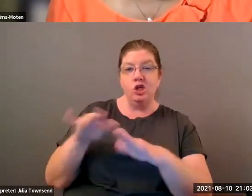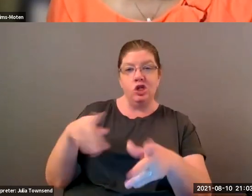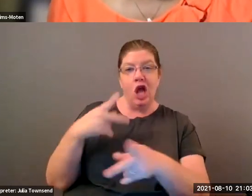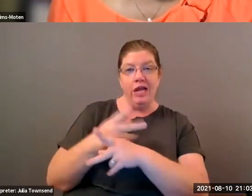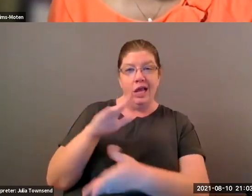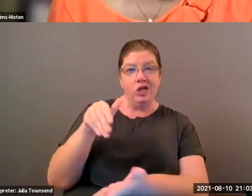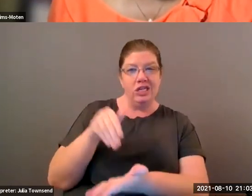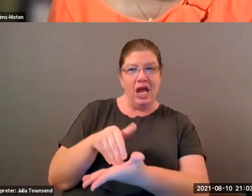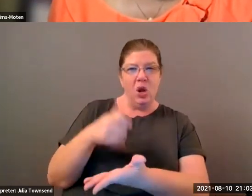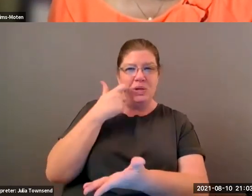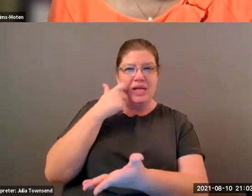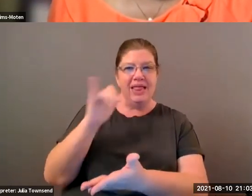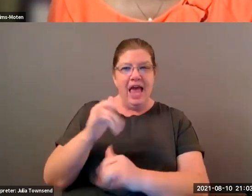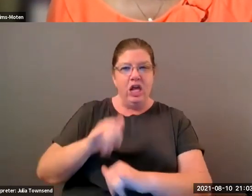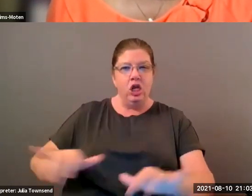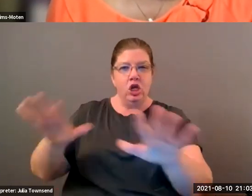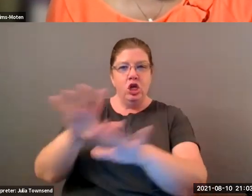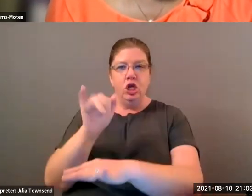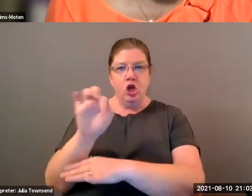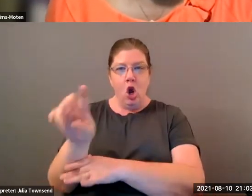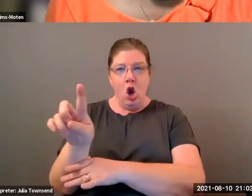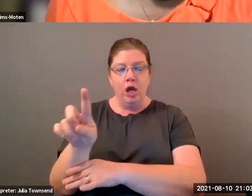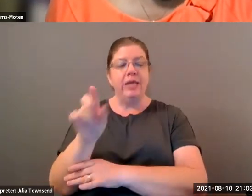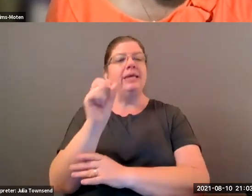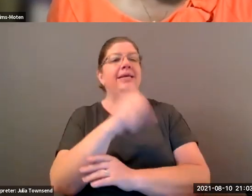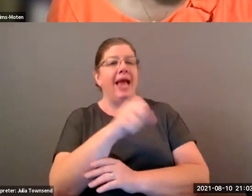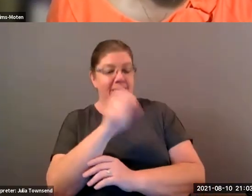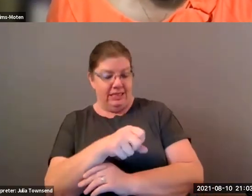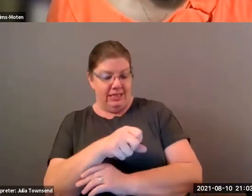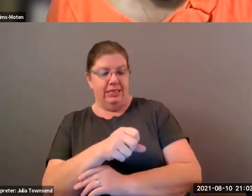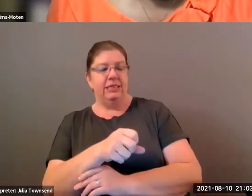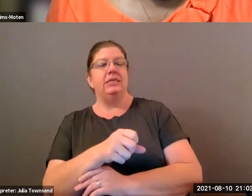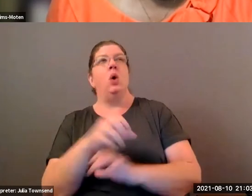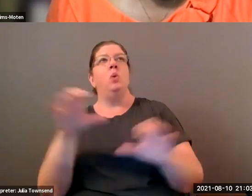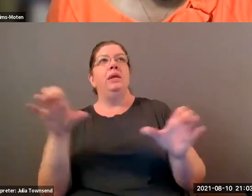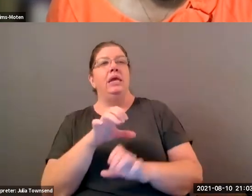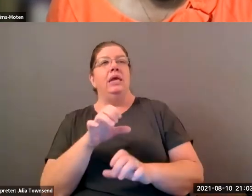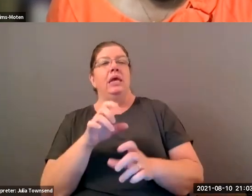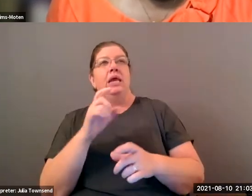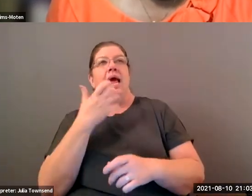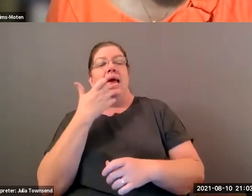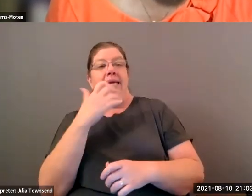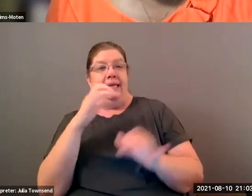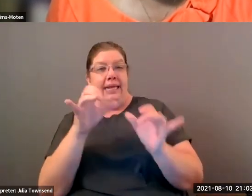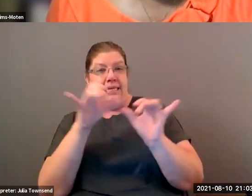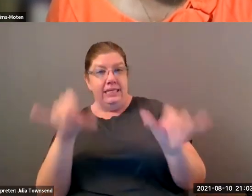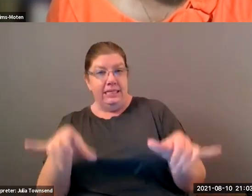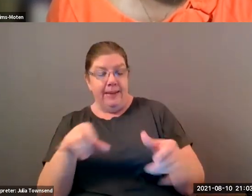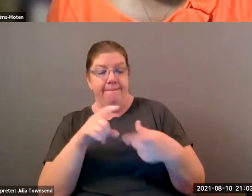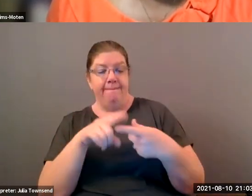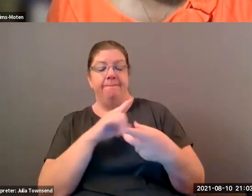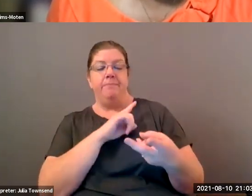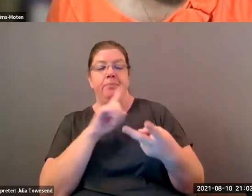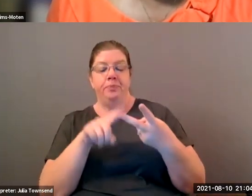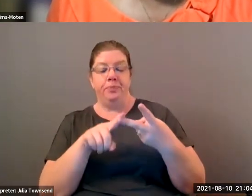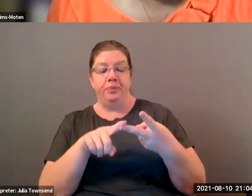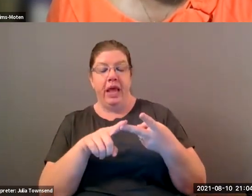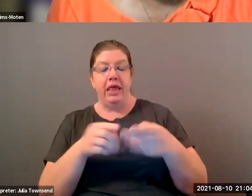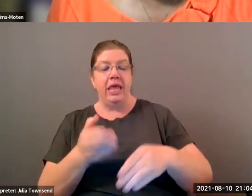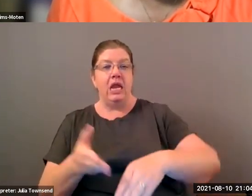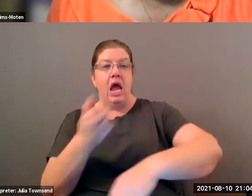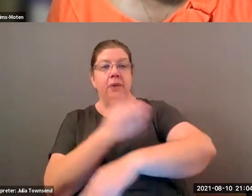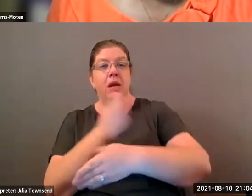recent upgrade on the yard there? We did. We actually did a heating system there, and we did upgrades to